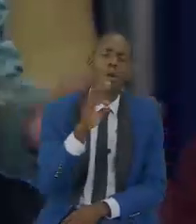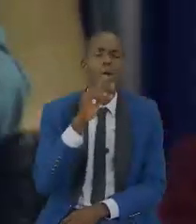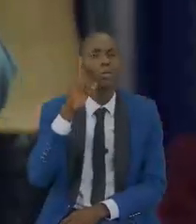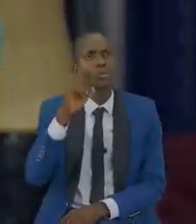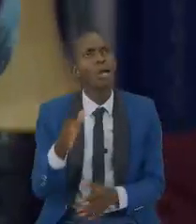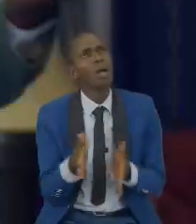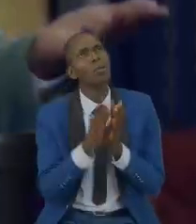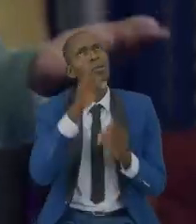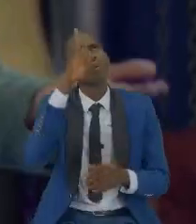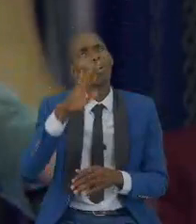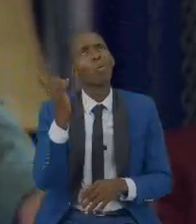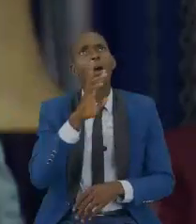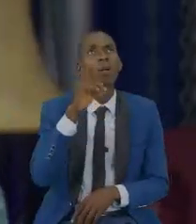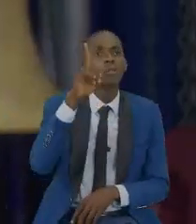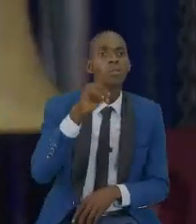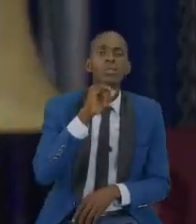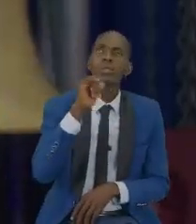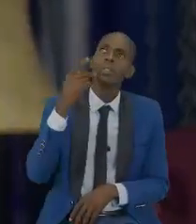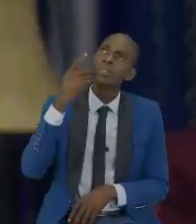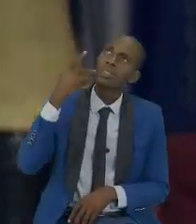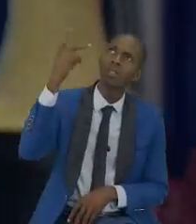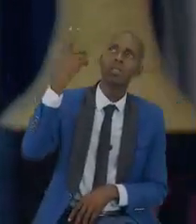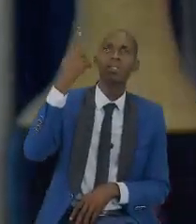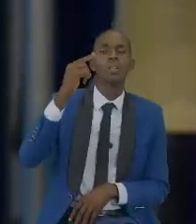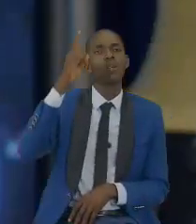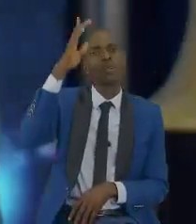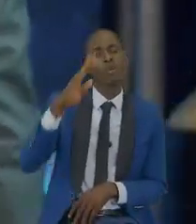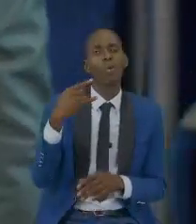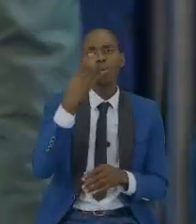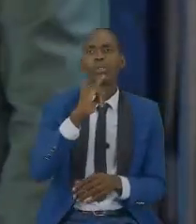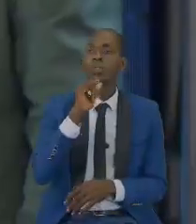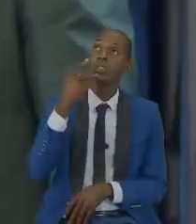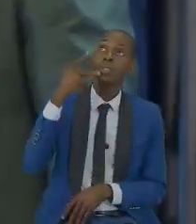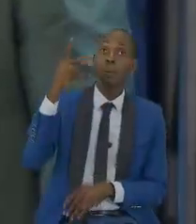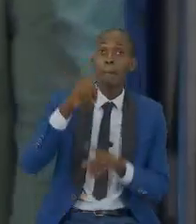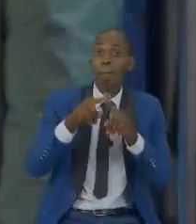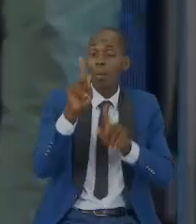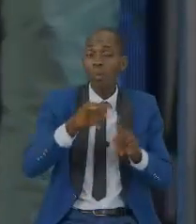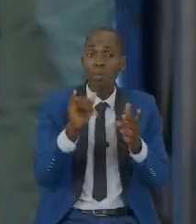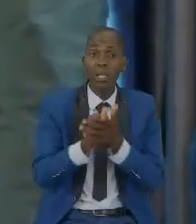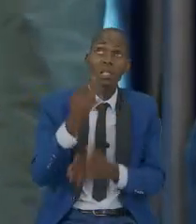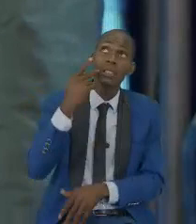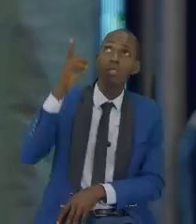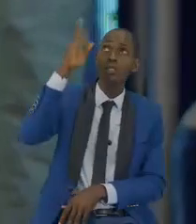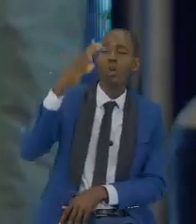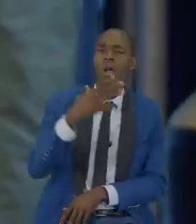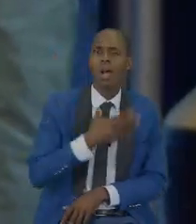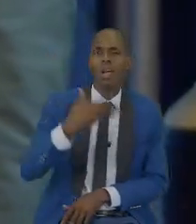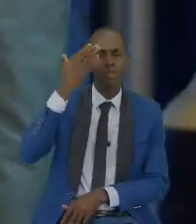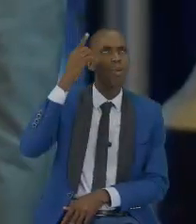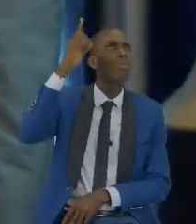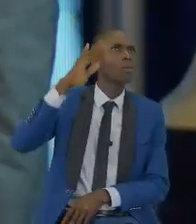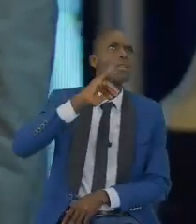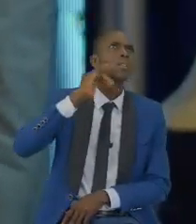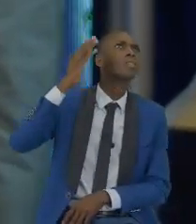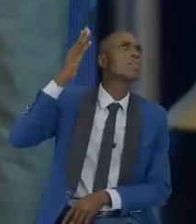are you? They don't see the invisible. The people who see him, and they know he is there.